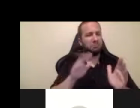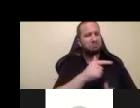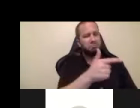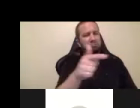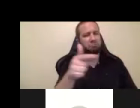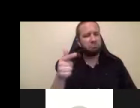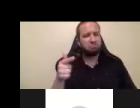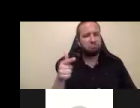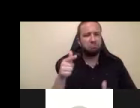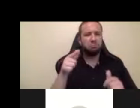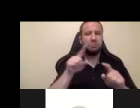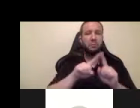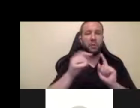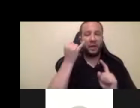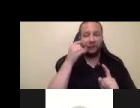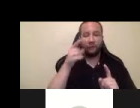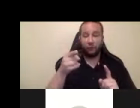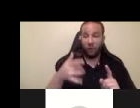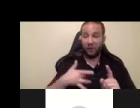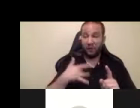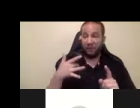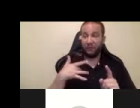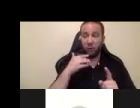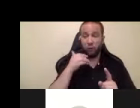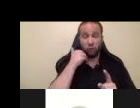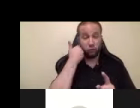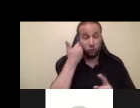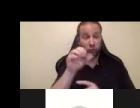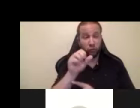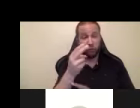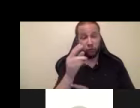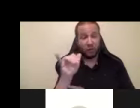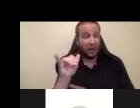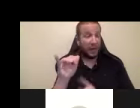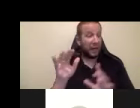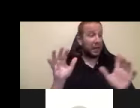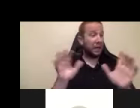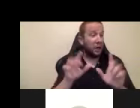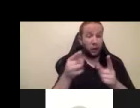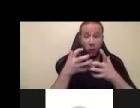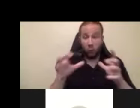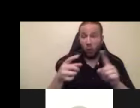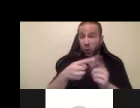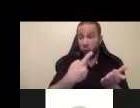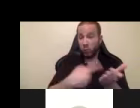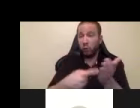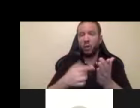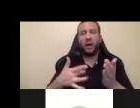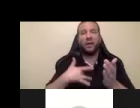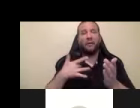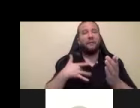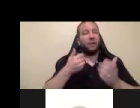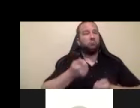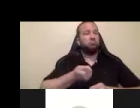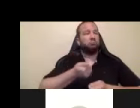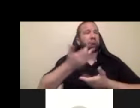vice versa too. If you're sometimes shy and you don't always like to talk, it's okay. We want you to be here. We want to hear you. So step